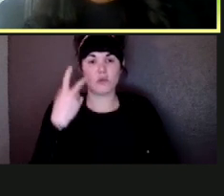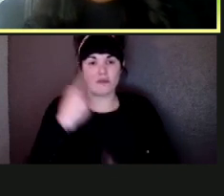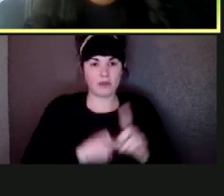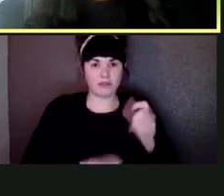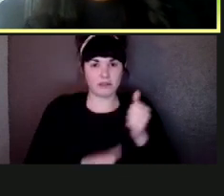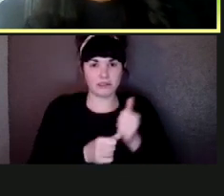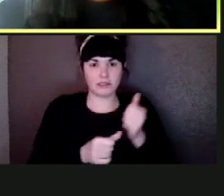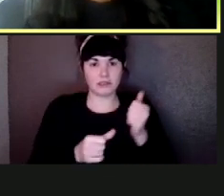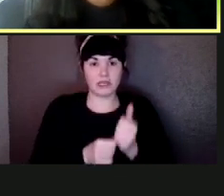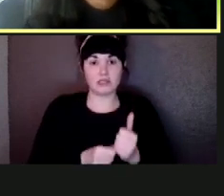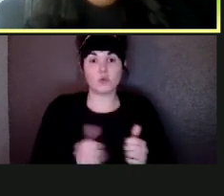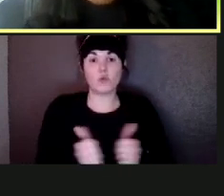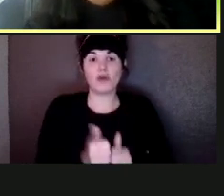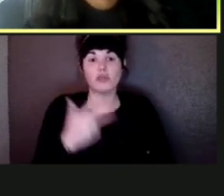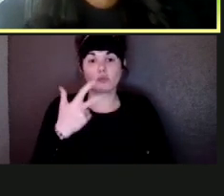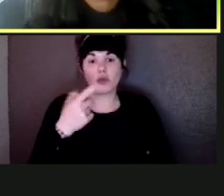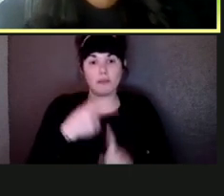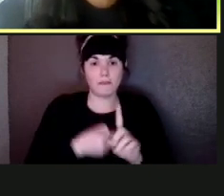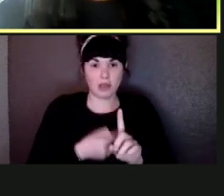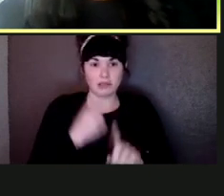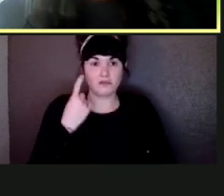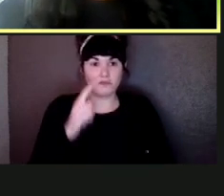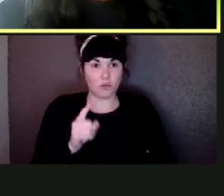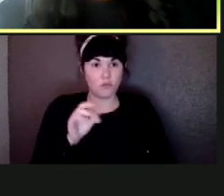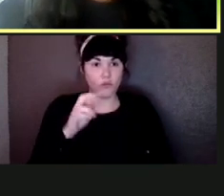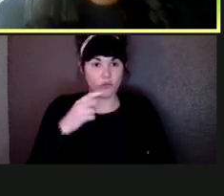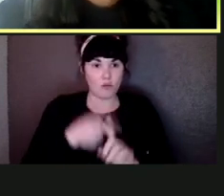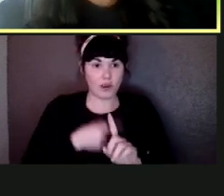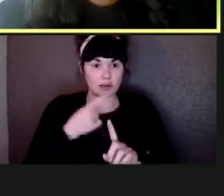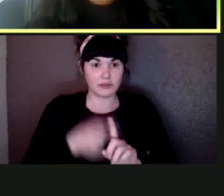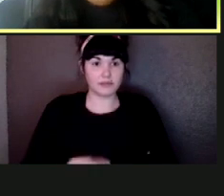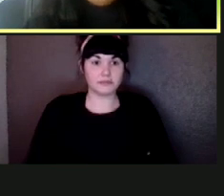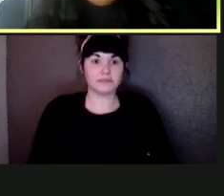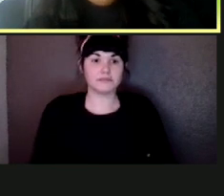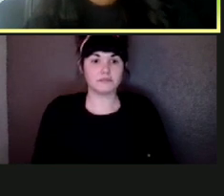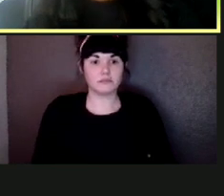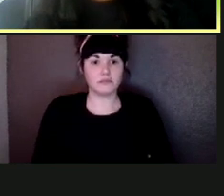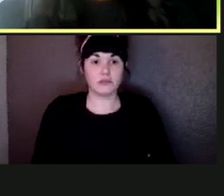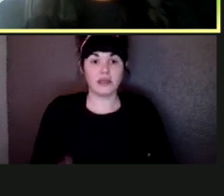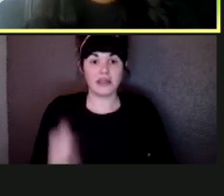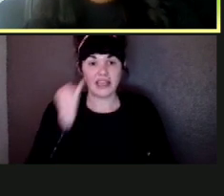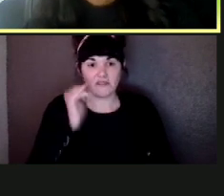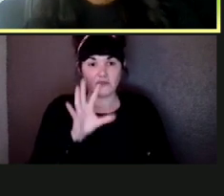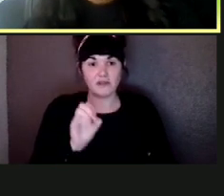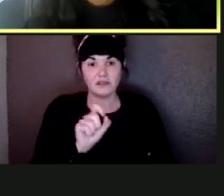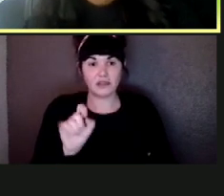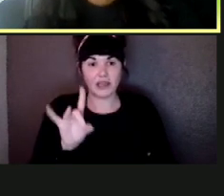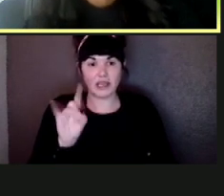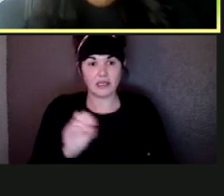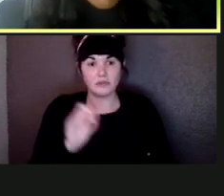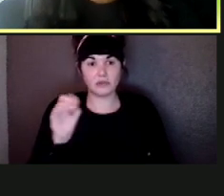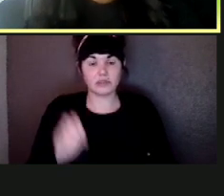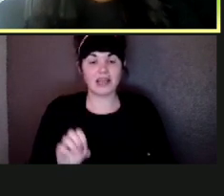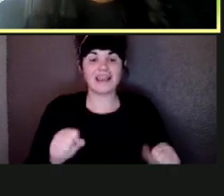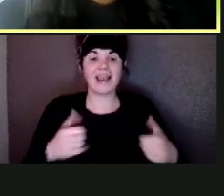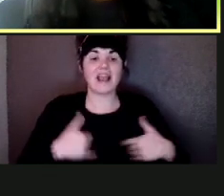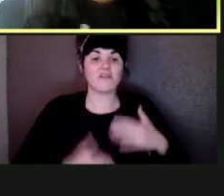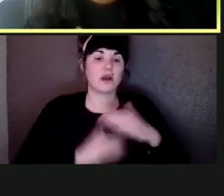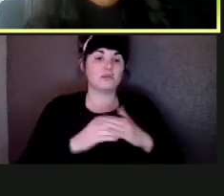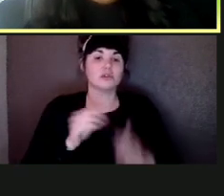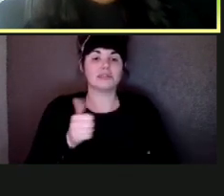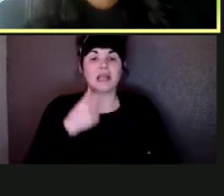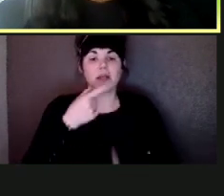households who are between 50% AMI can receive up to 10 months of assistance with three months for rent. Um, we can